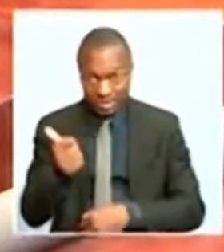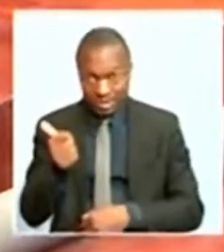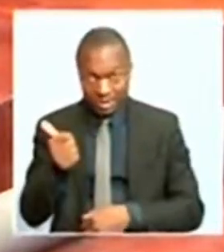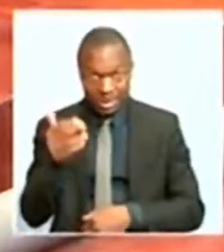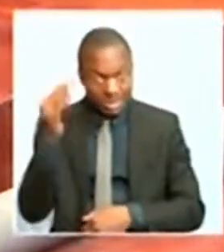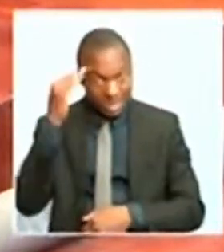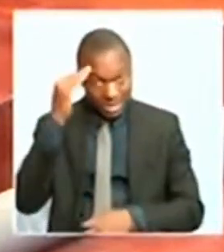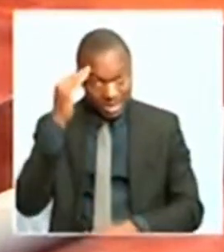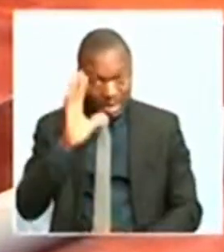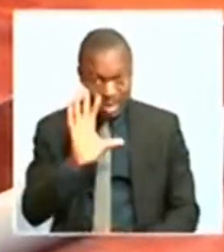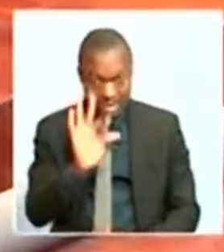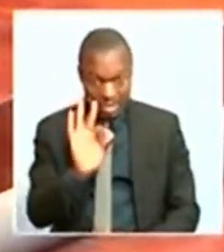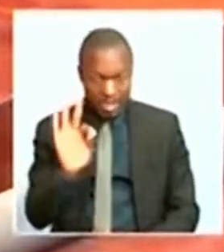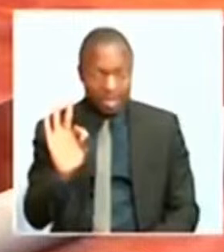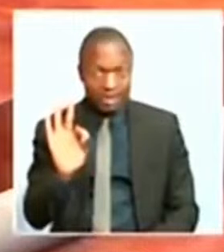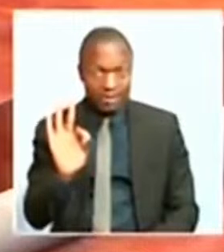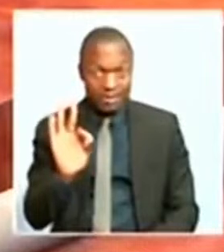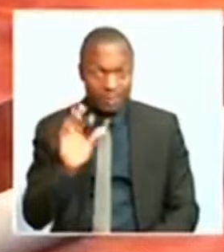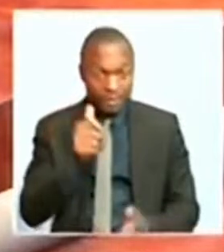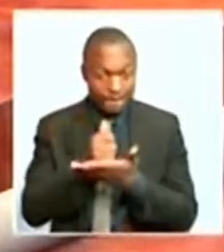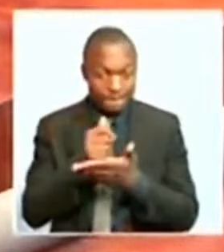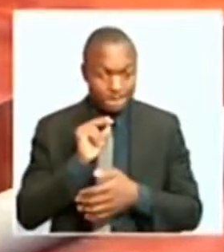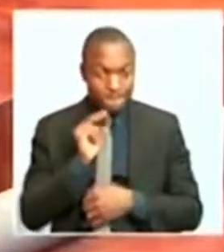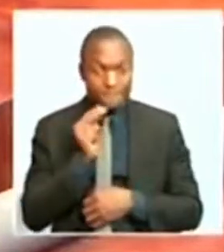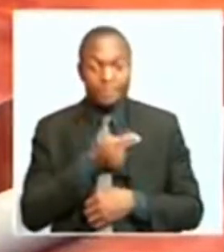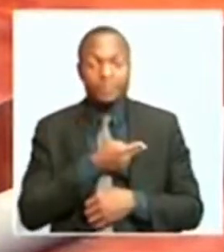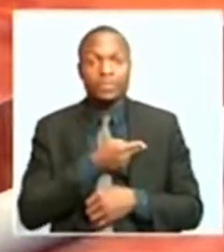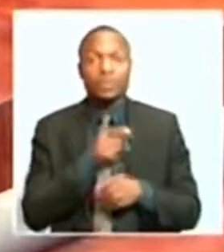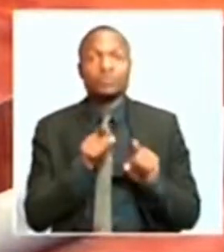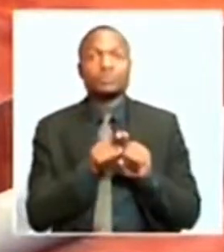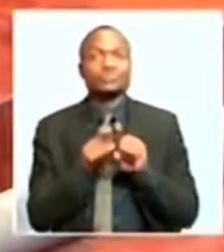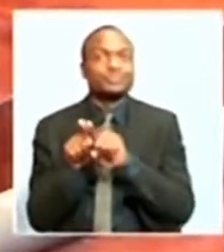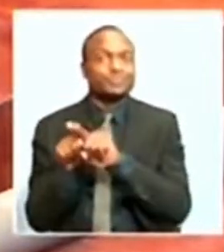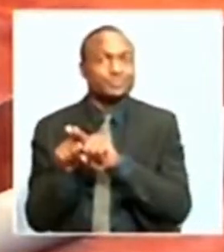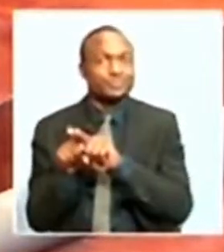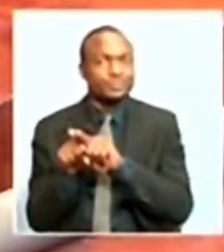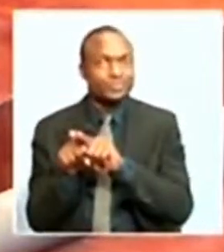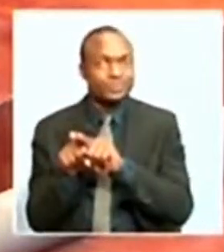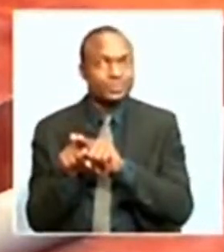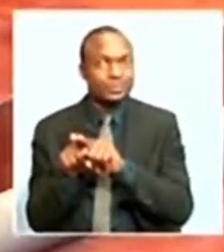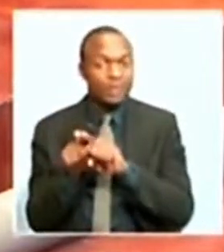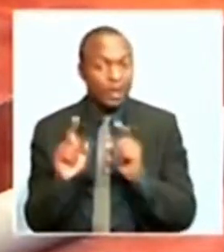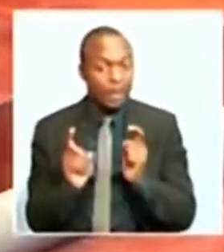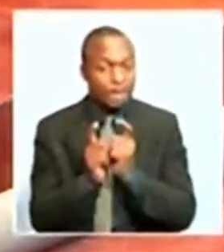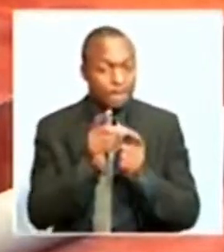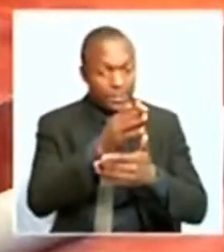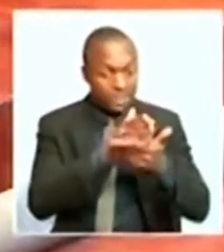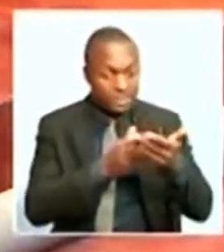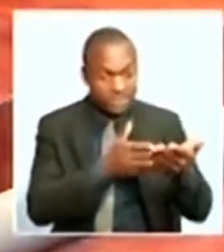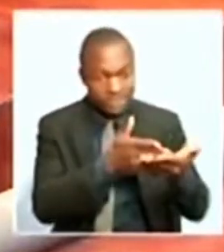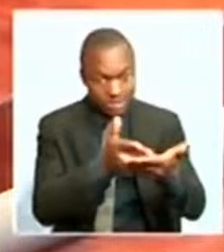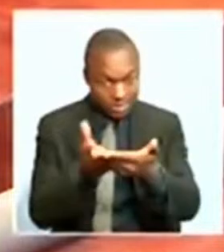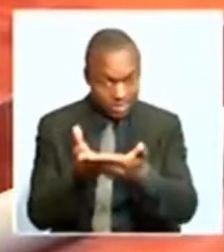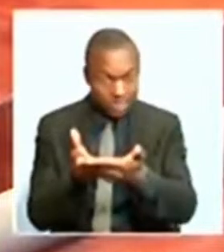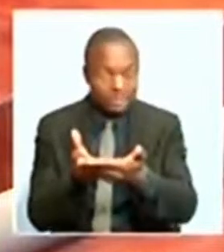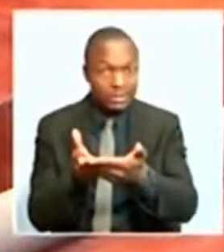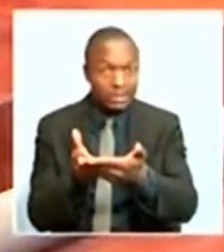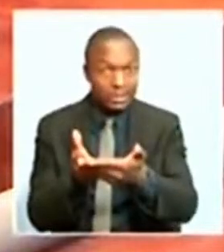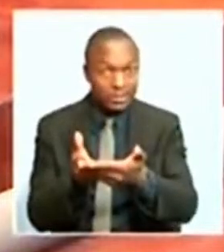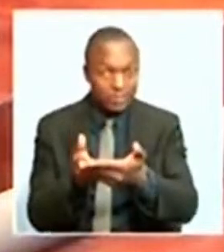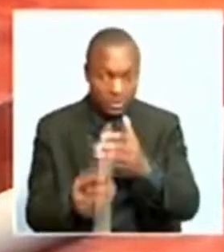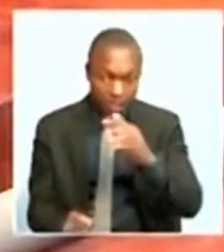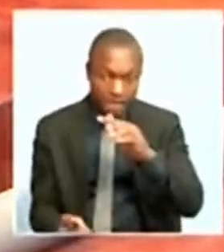the contingency budget, which is supposed to help us also meet some of these when they come. But I